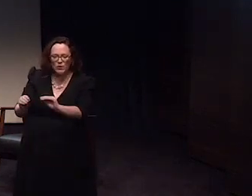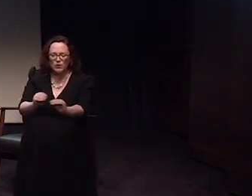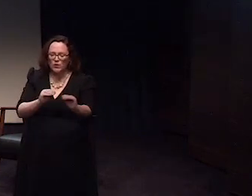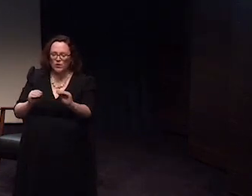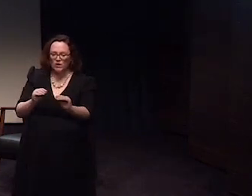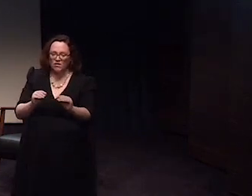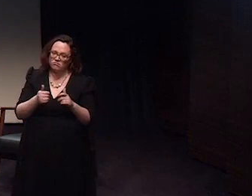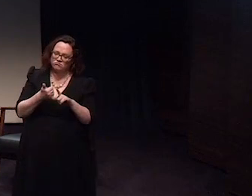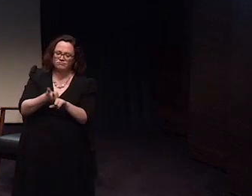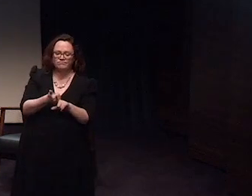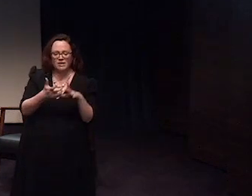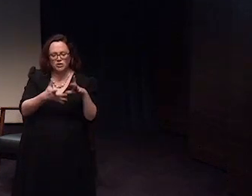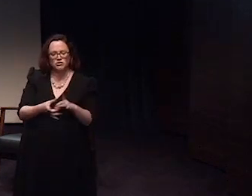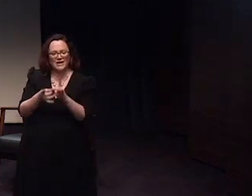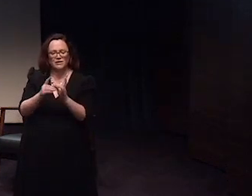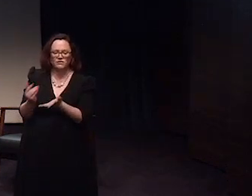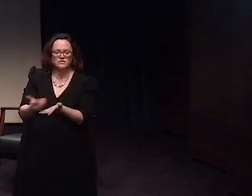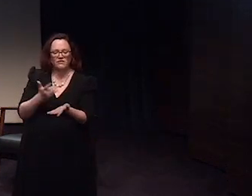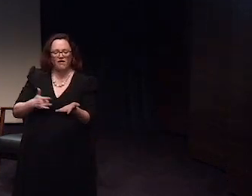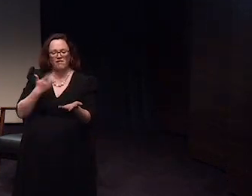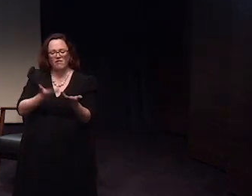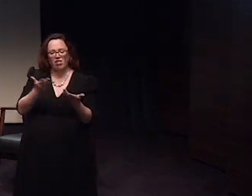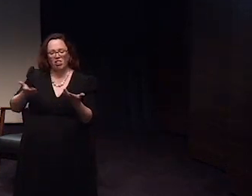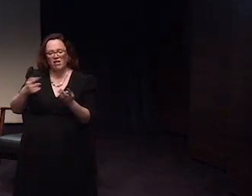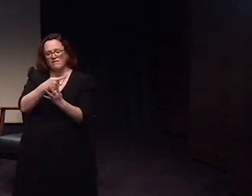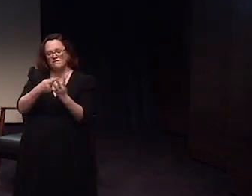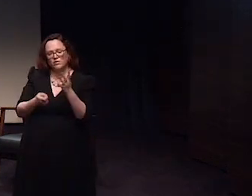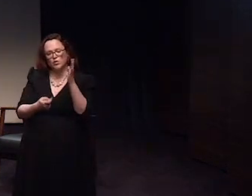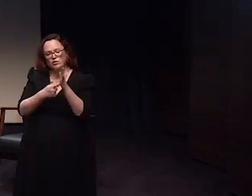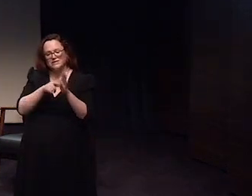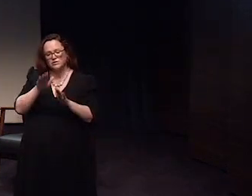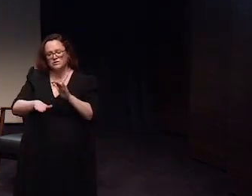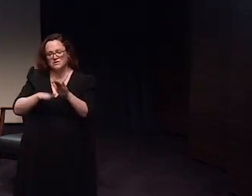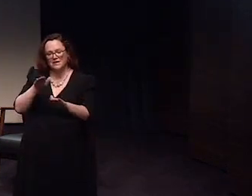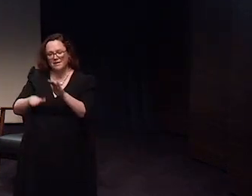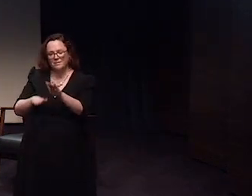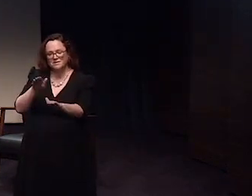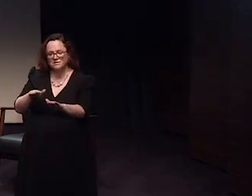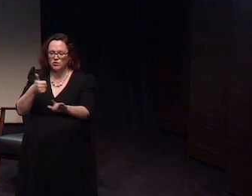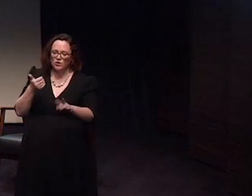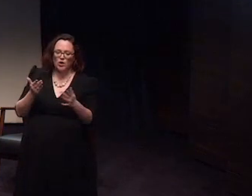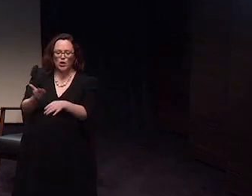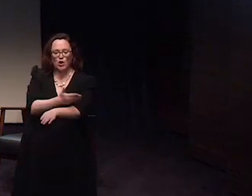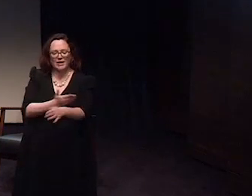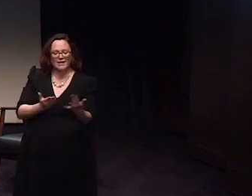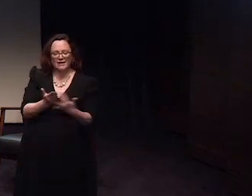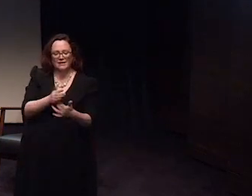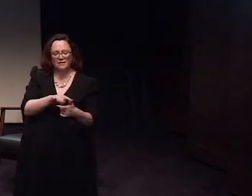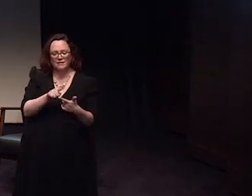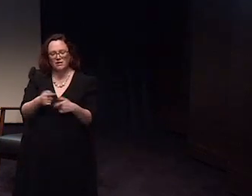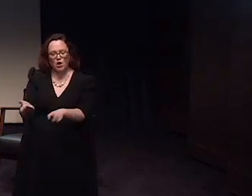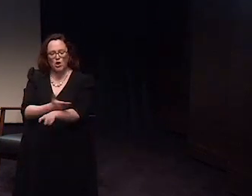of survival that is described by 4 critical steps. So it's early recognition, early CPR,